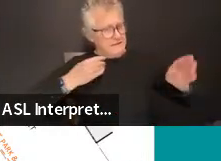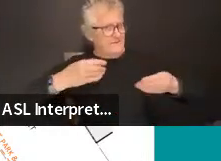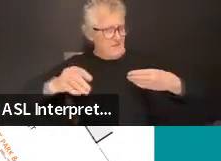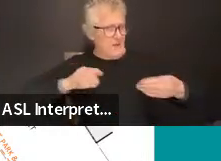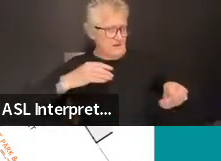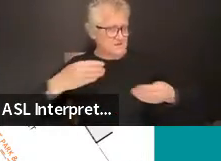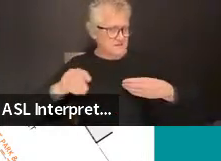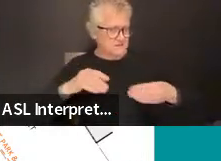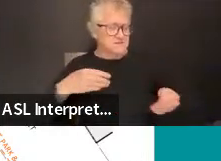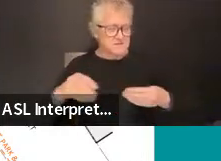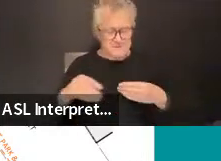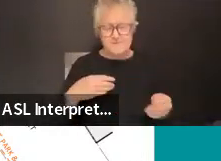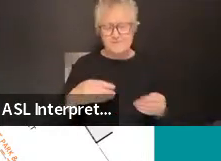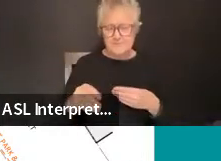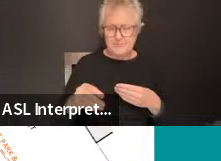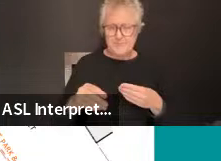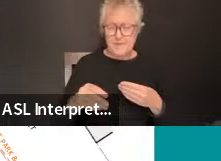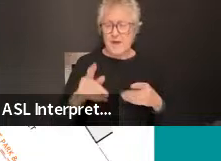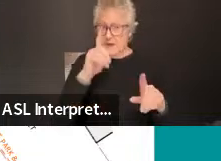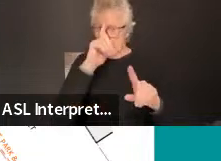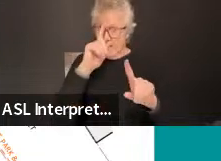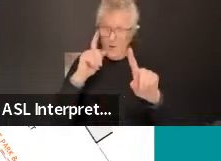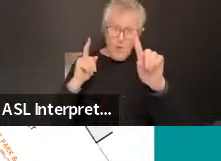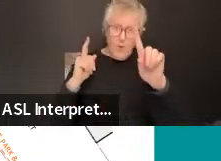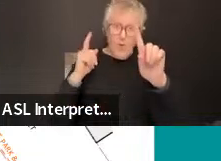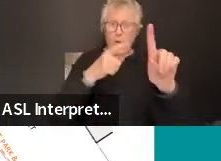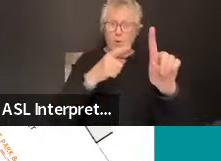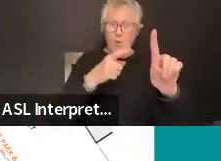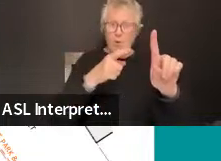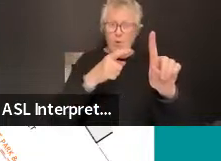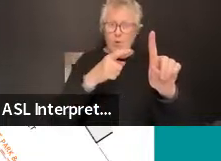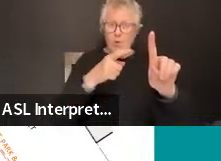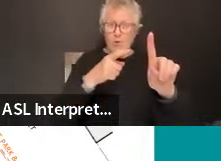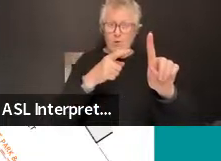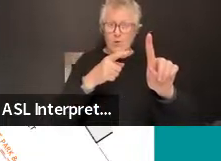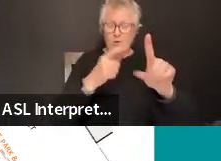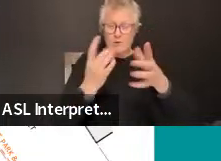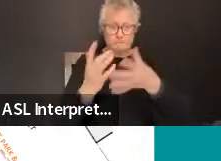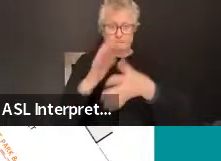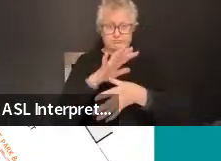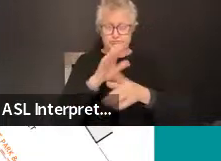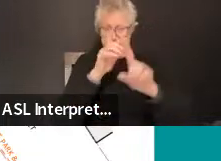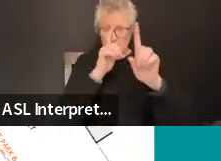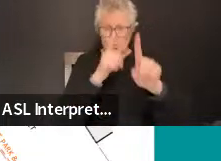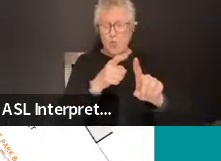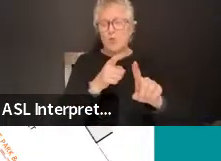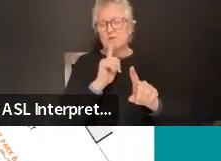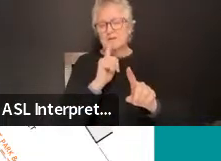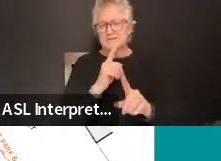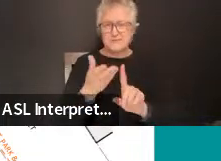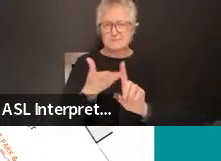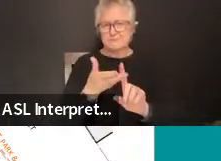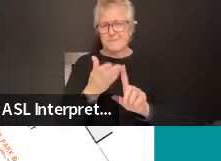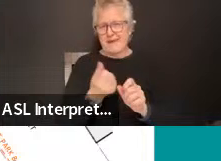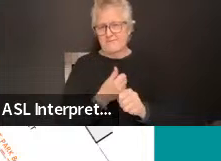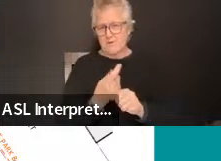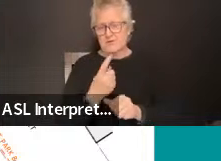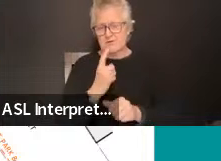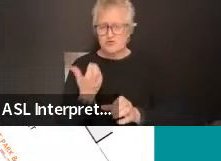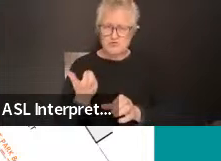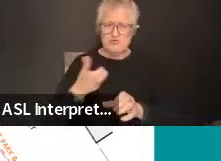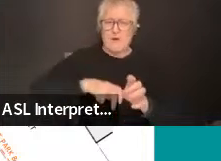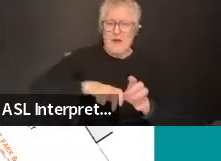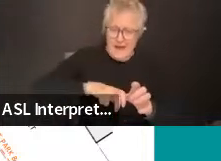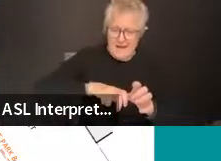the ultimate goal, of course, is to get everybody to ride transit to and from here and not have a lot of parking. The